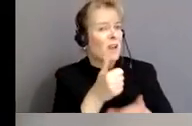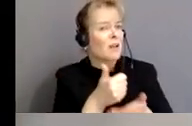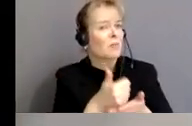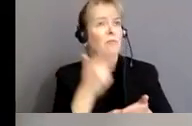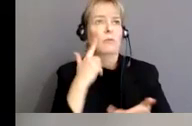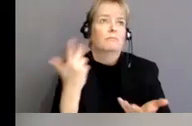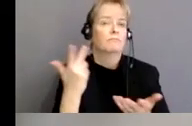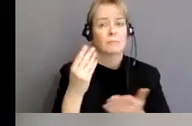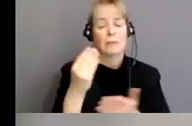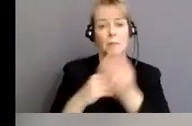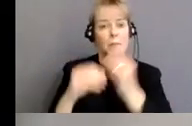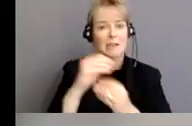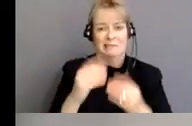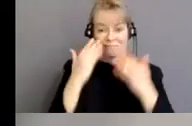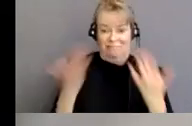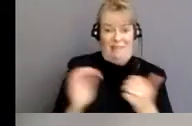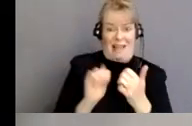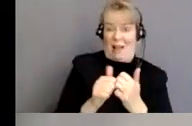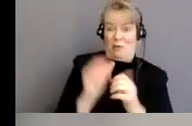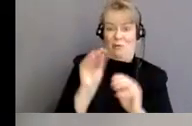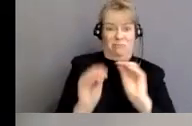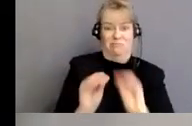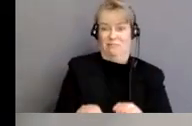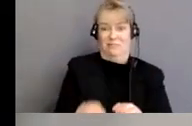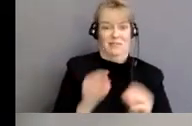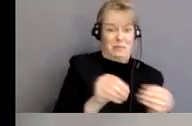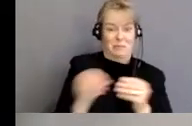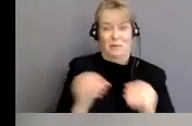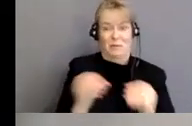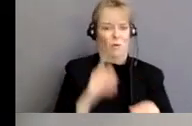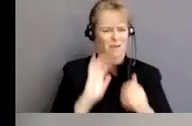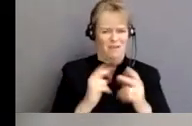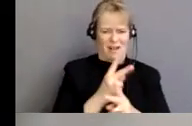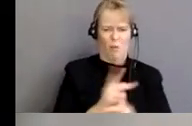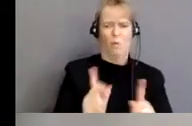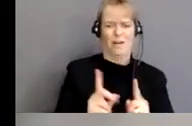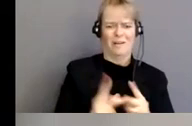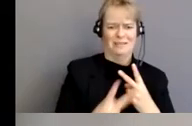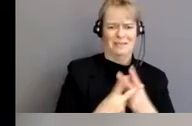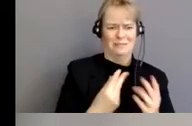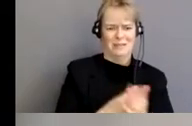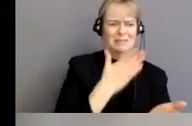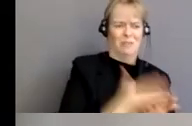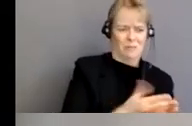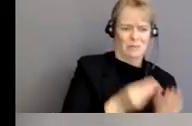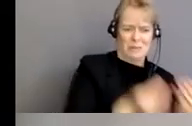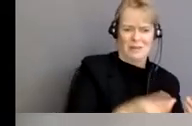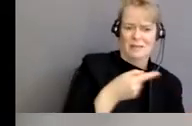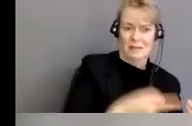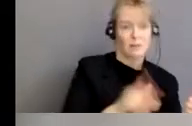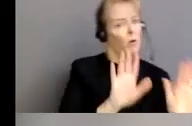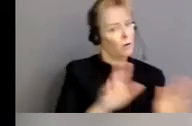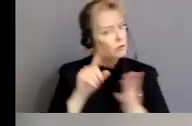up a budget, how to figure out on ways to cut back your spending, go on our website. We have tools that can help you do